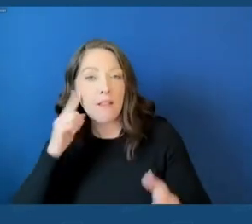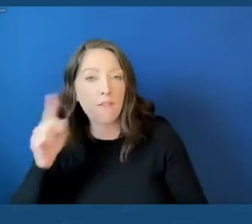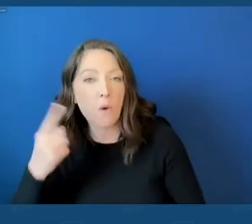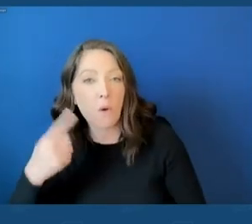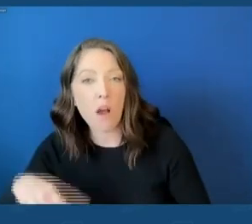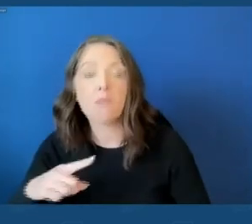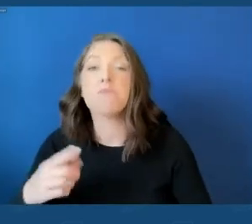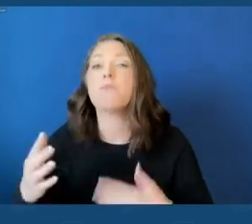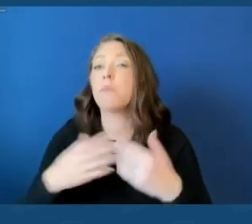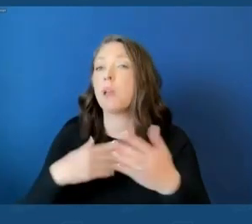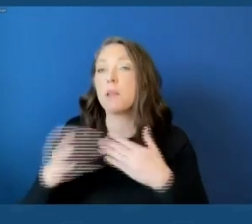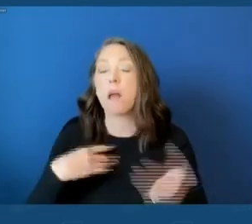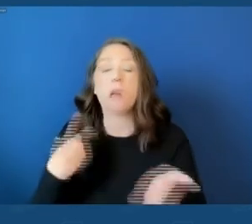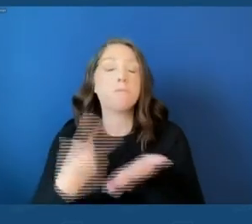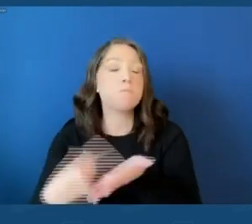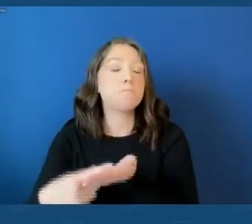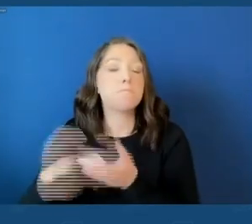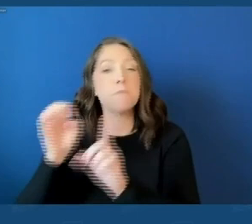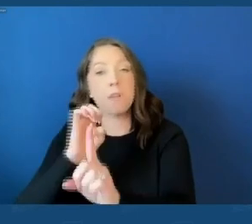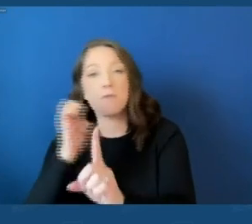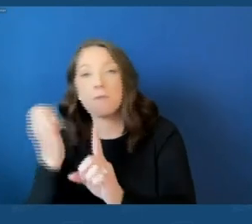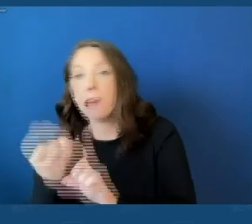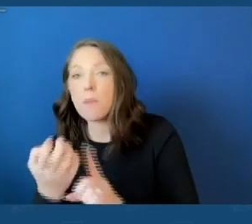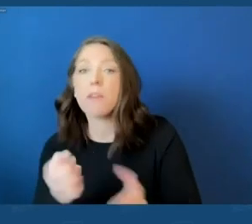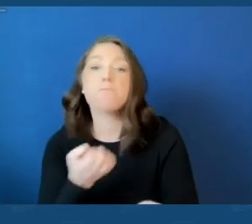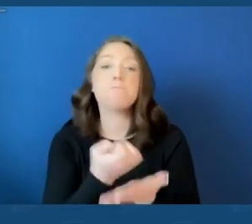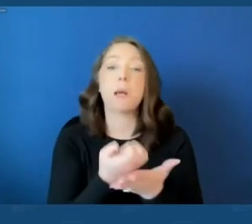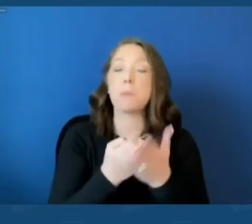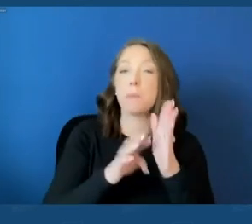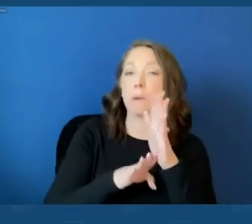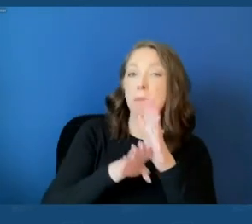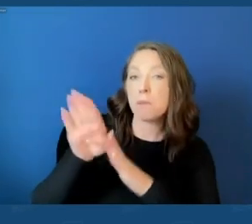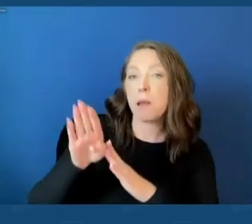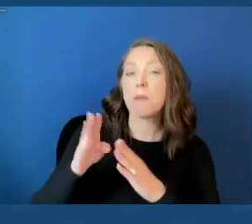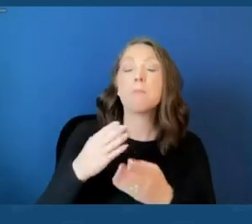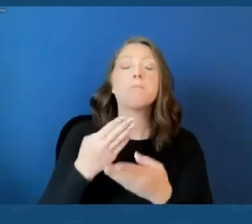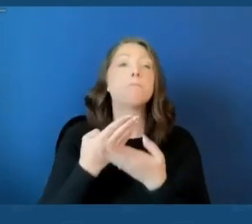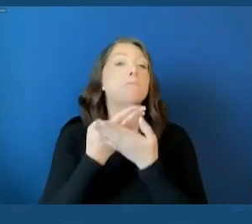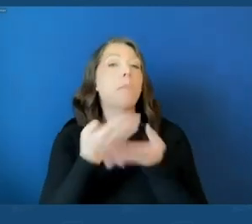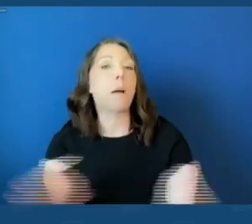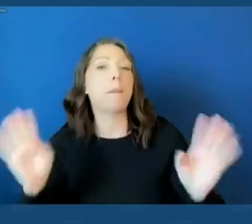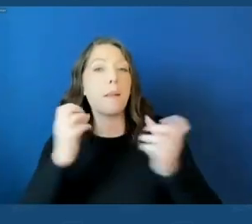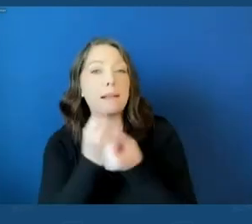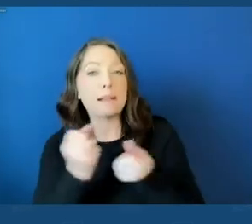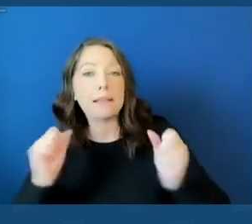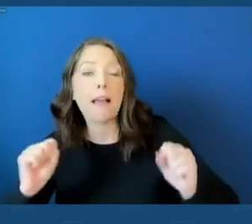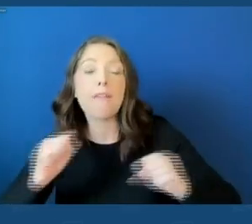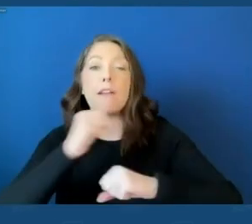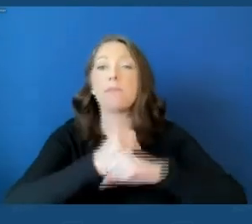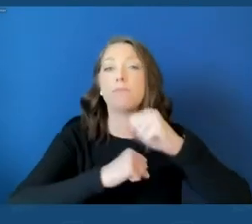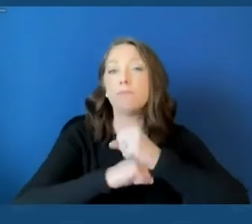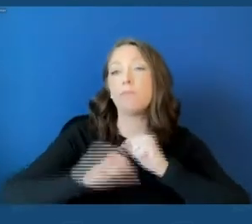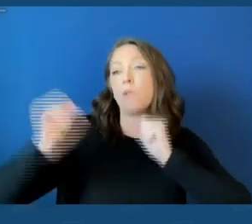the environment or economic development or public safety or infrastructure or storm response,